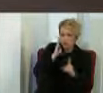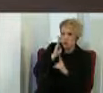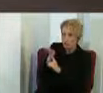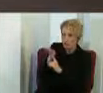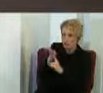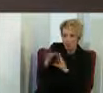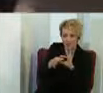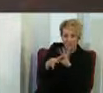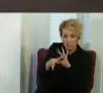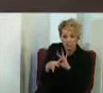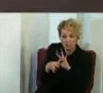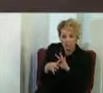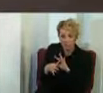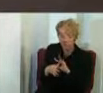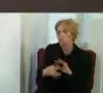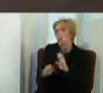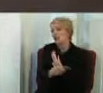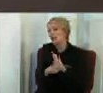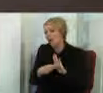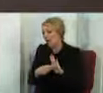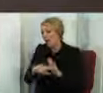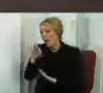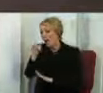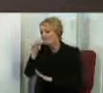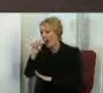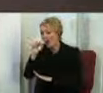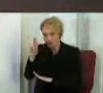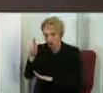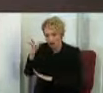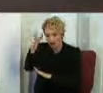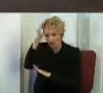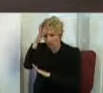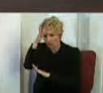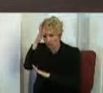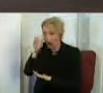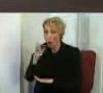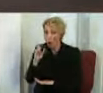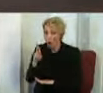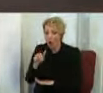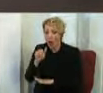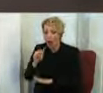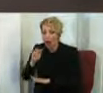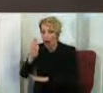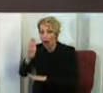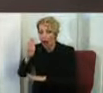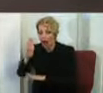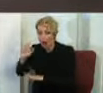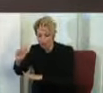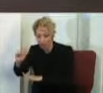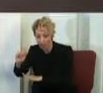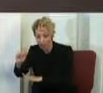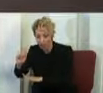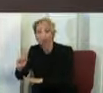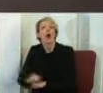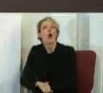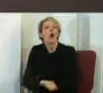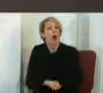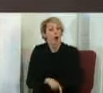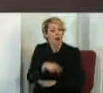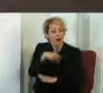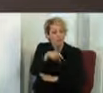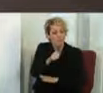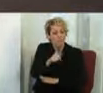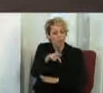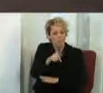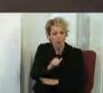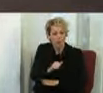somehow call it Father today, but really Jesus talked more about Abba, about that Papa, about that relationship of intimacy that Jesus